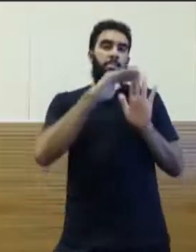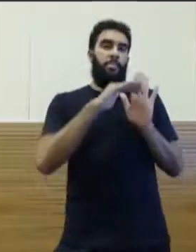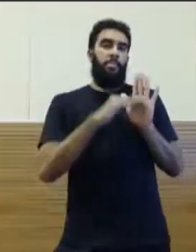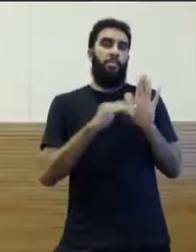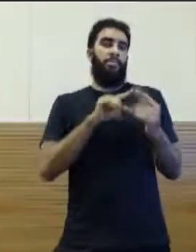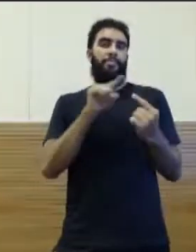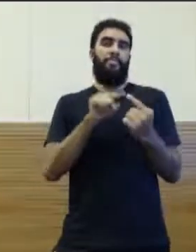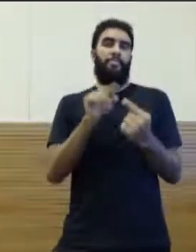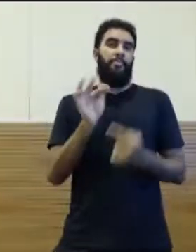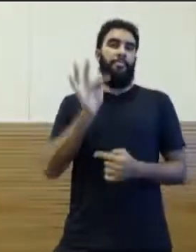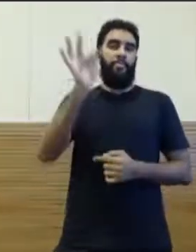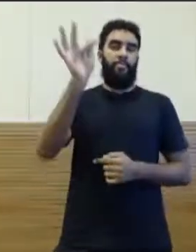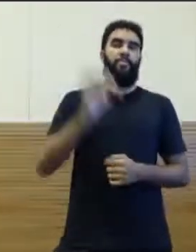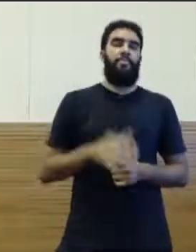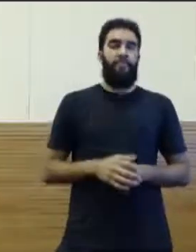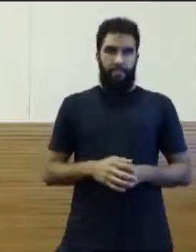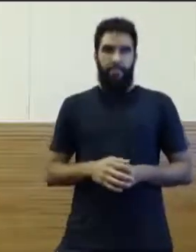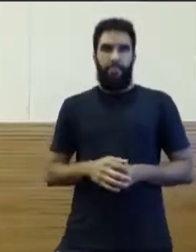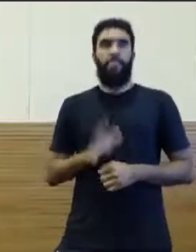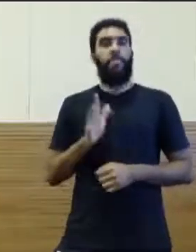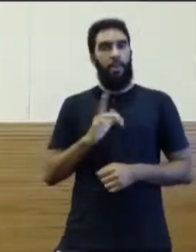what are future agendas?